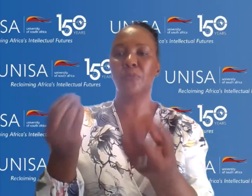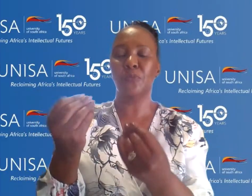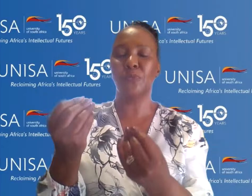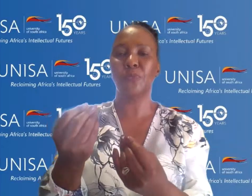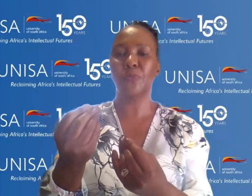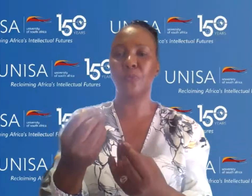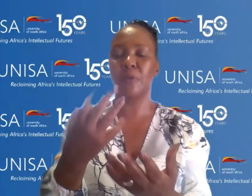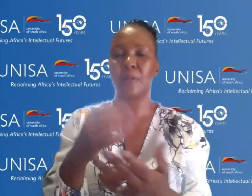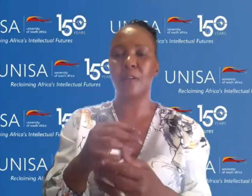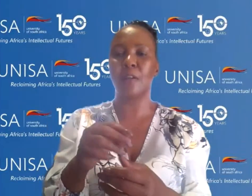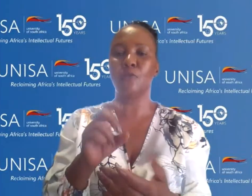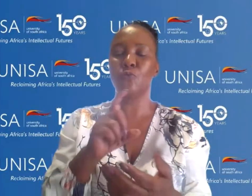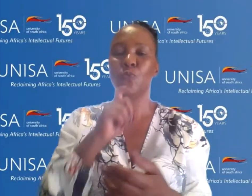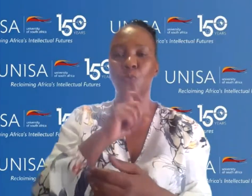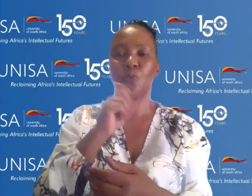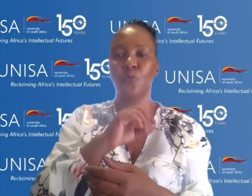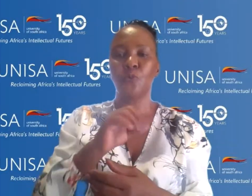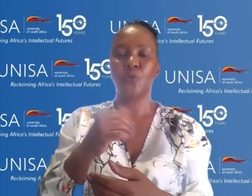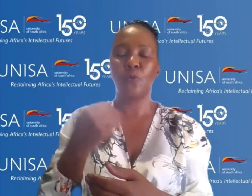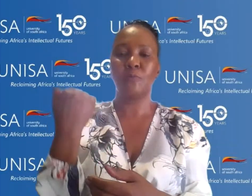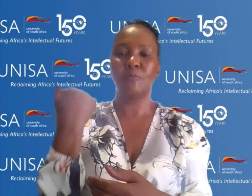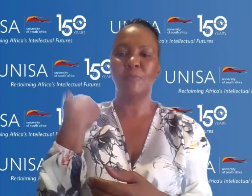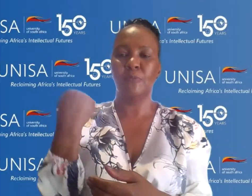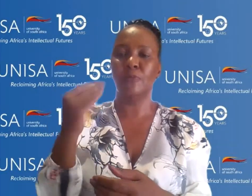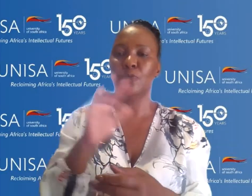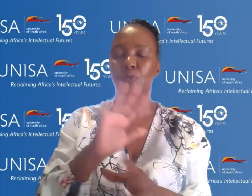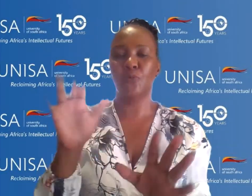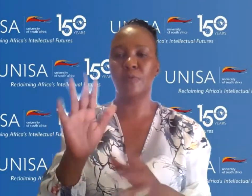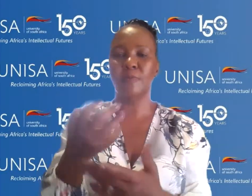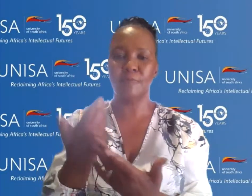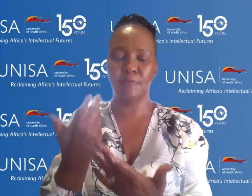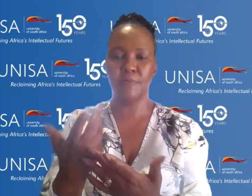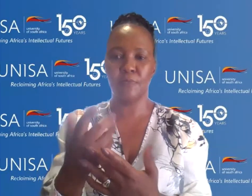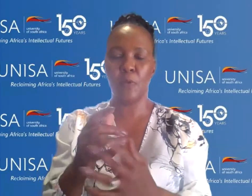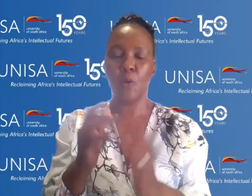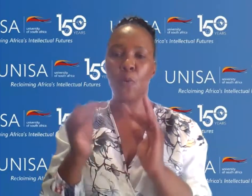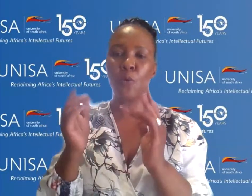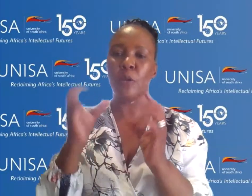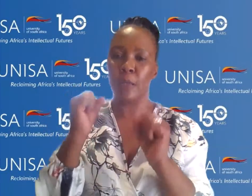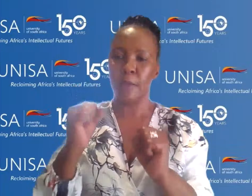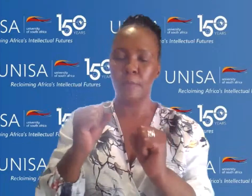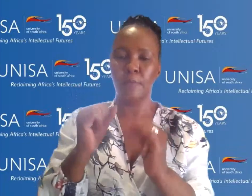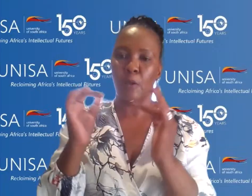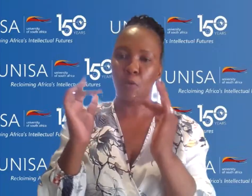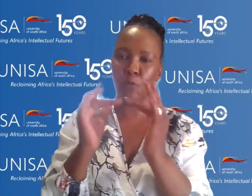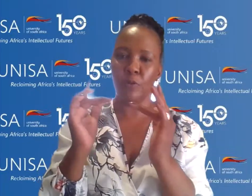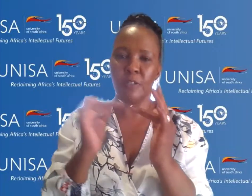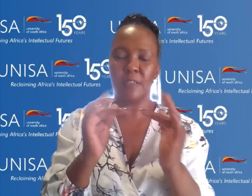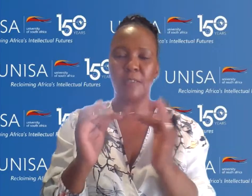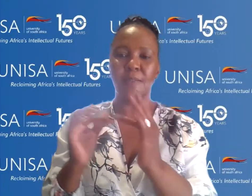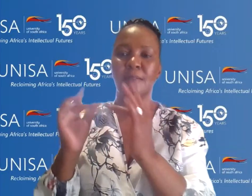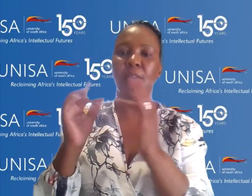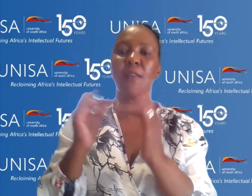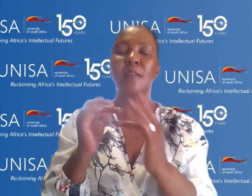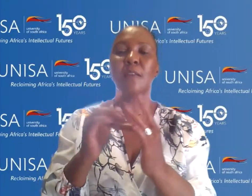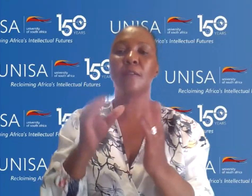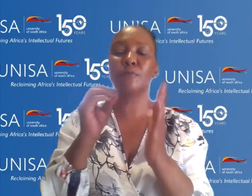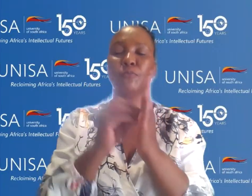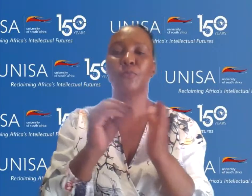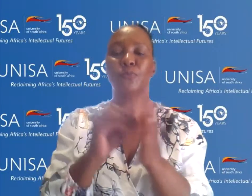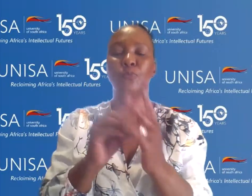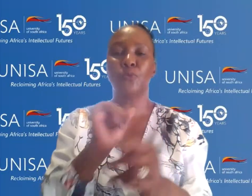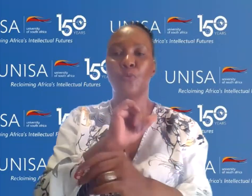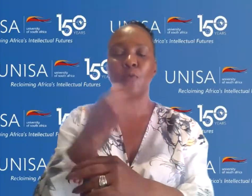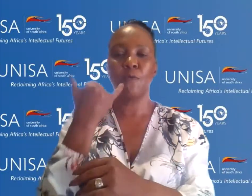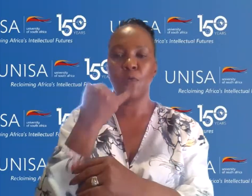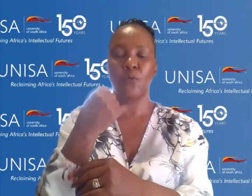an alternative that you can use if you need to maintain connectivity, is to put your phone into do not disturb mode, so that you at